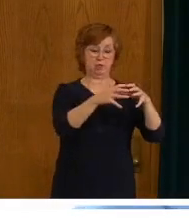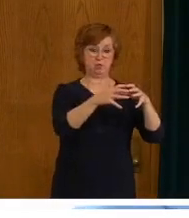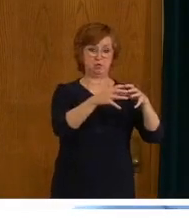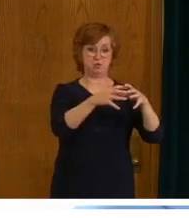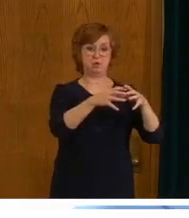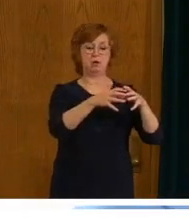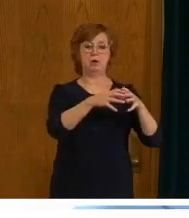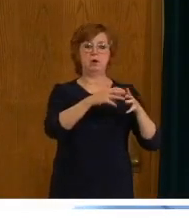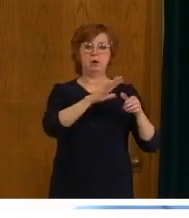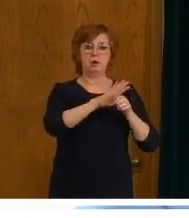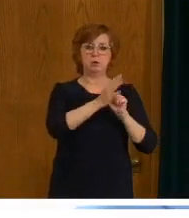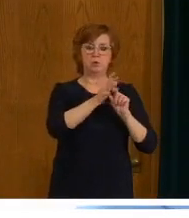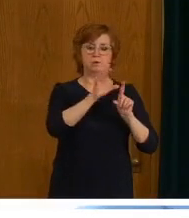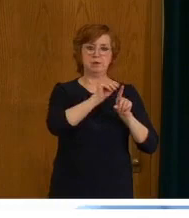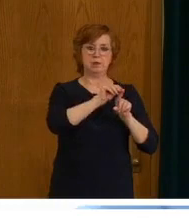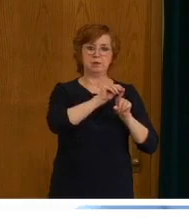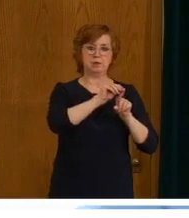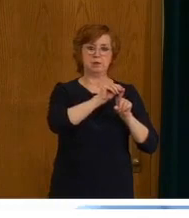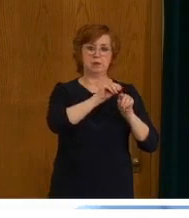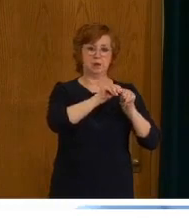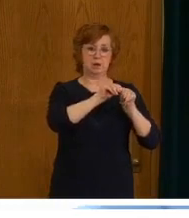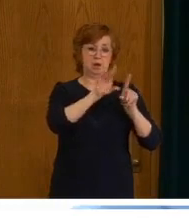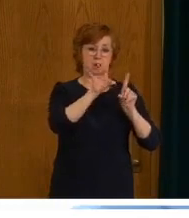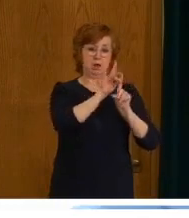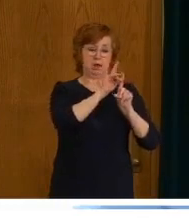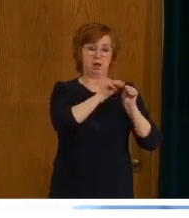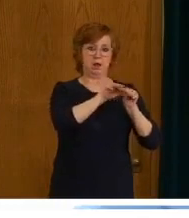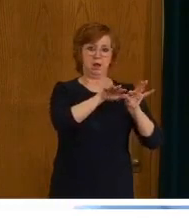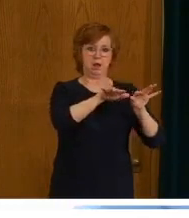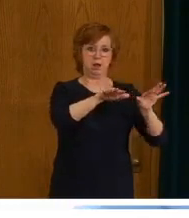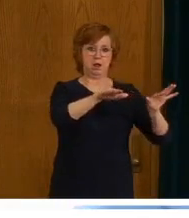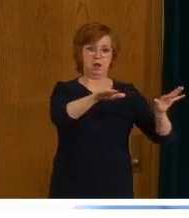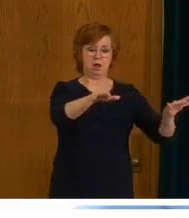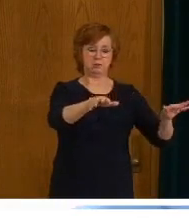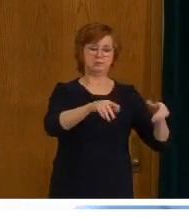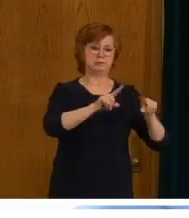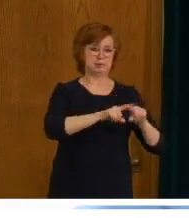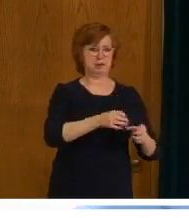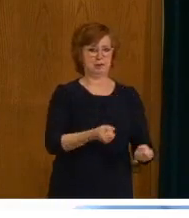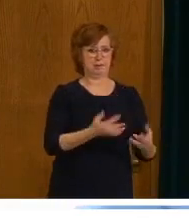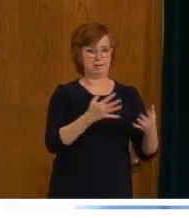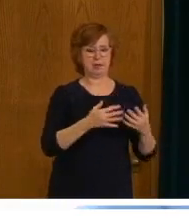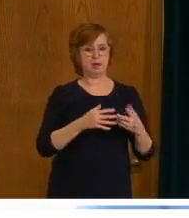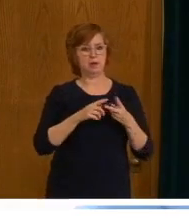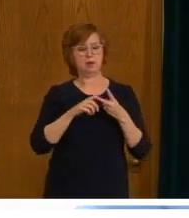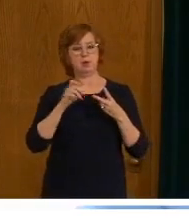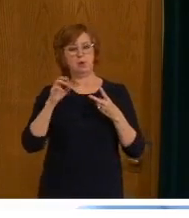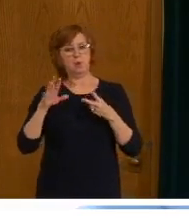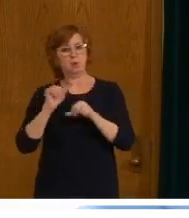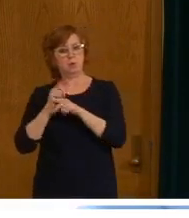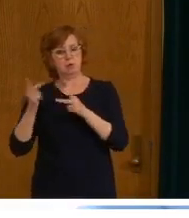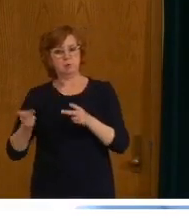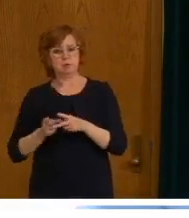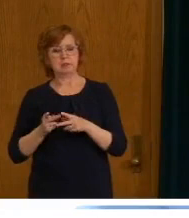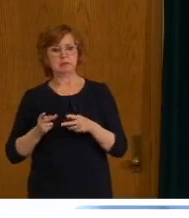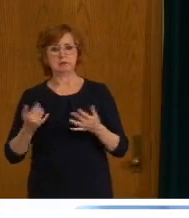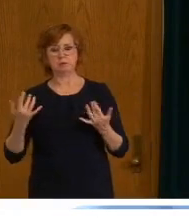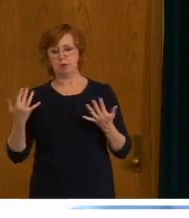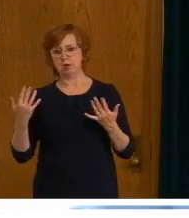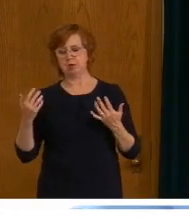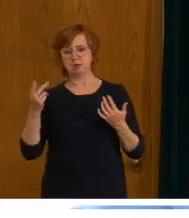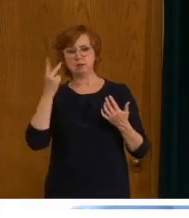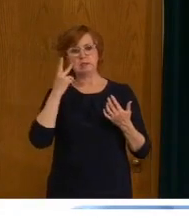be a function of what's the proportion of people vaccinated with 2 doses, or at least till they're waiting for the second dose with 1 dose. I